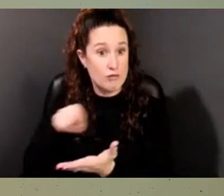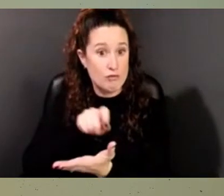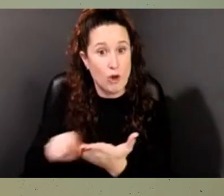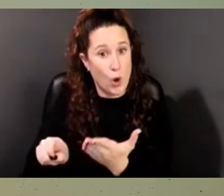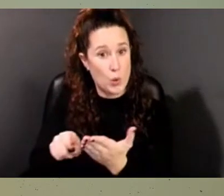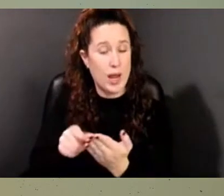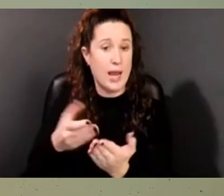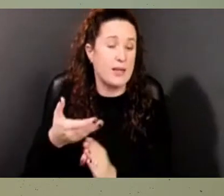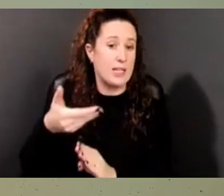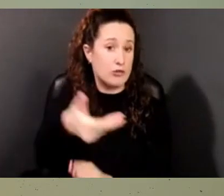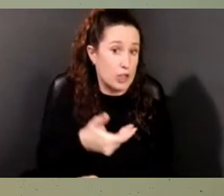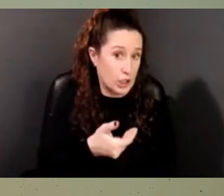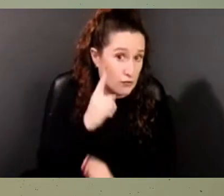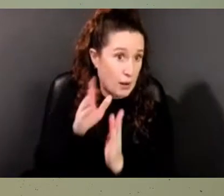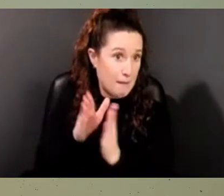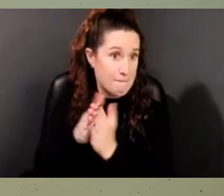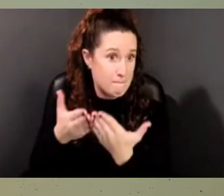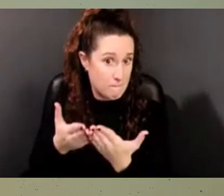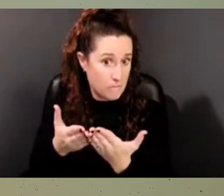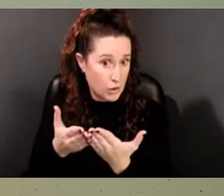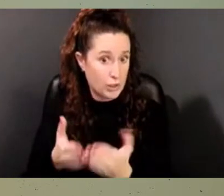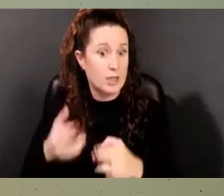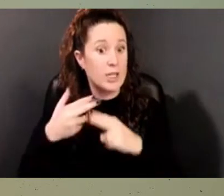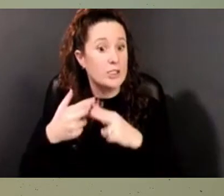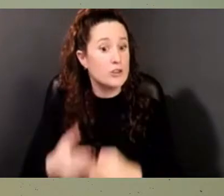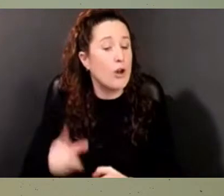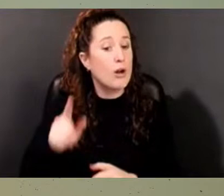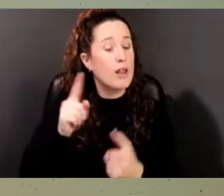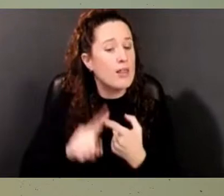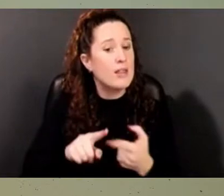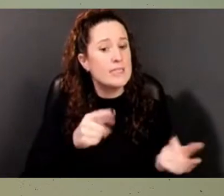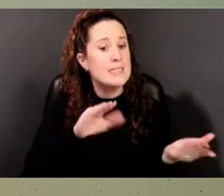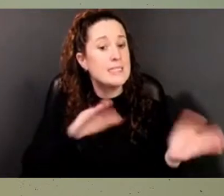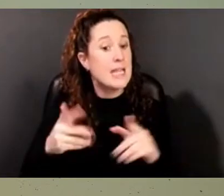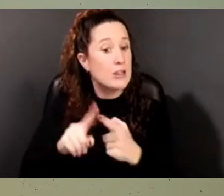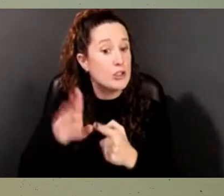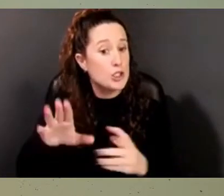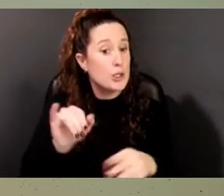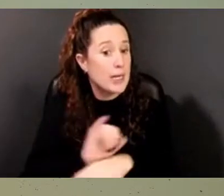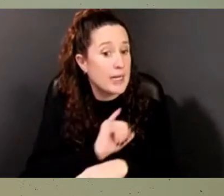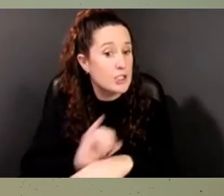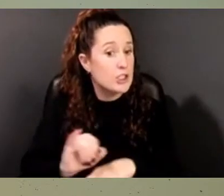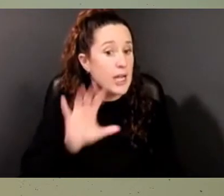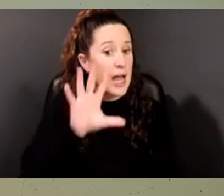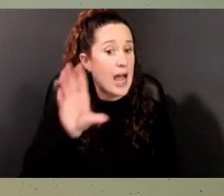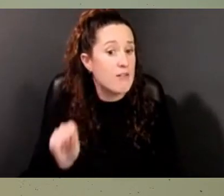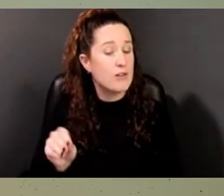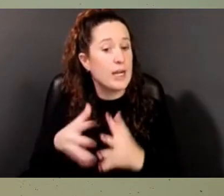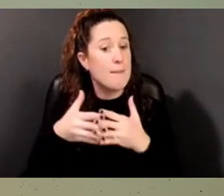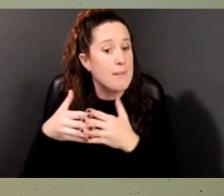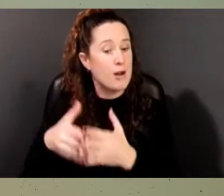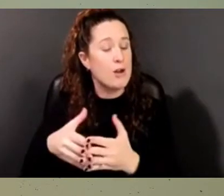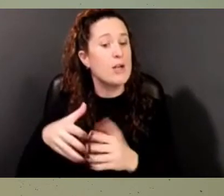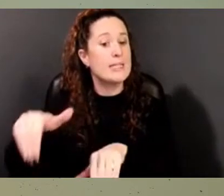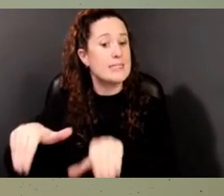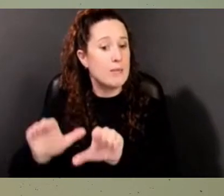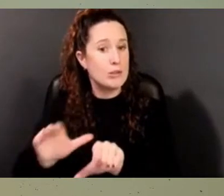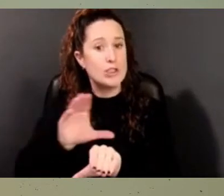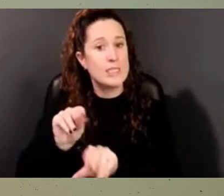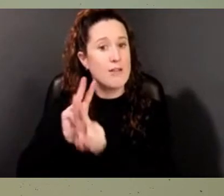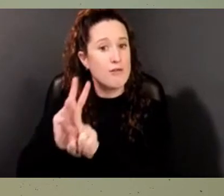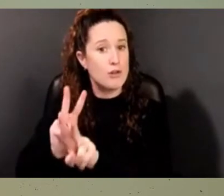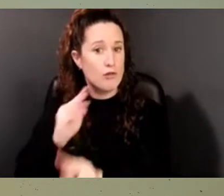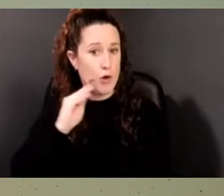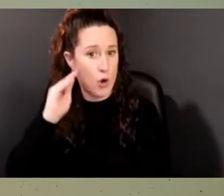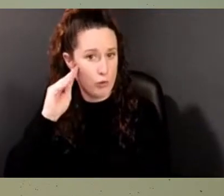book entitled The Death Care Industry, African American Cemeteries and Funeral Homes. And Hughes and Wright that wrote that